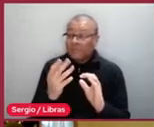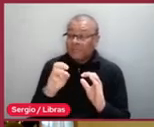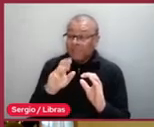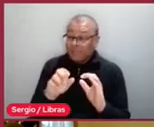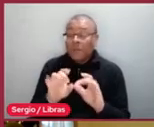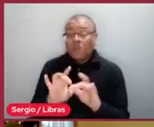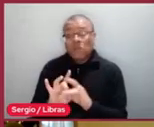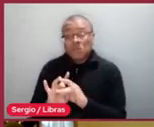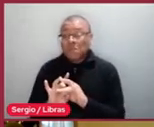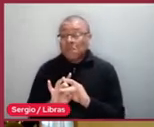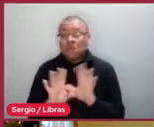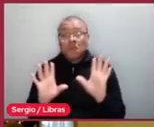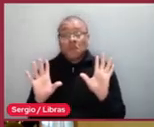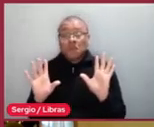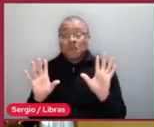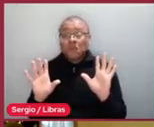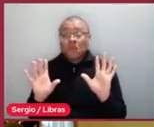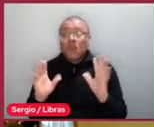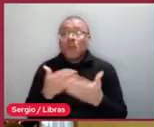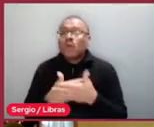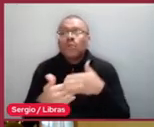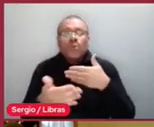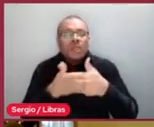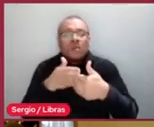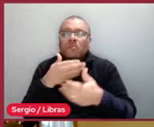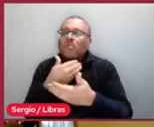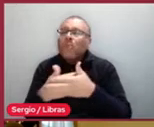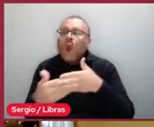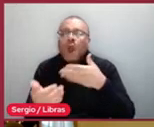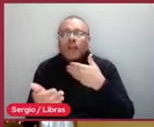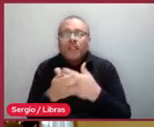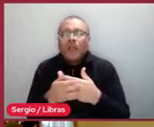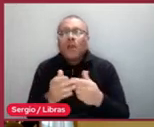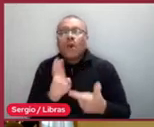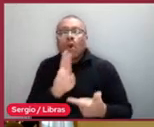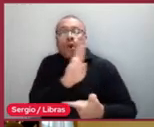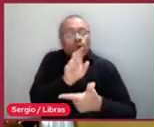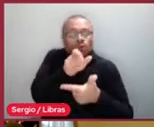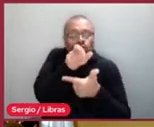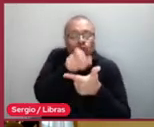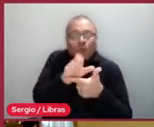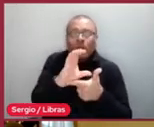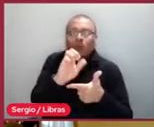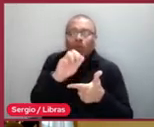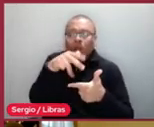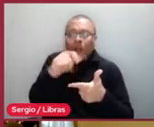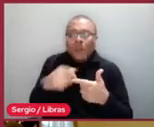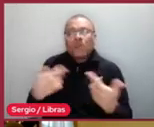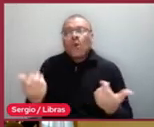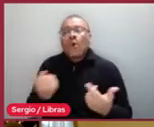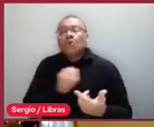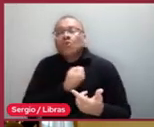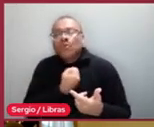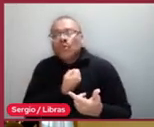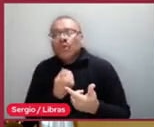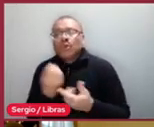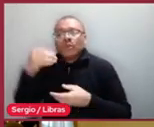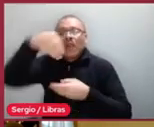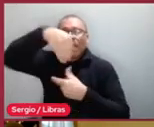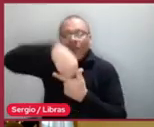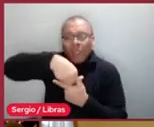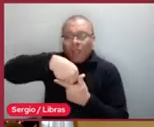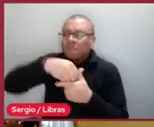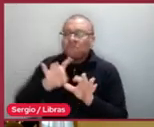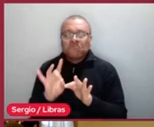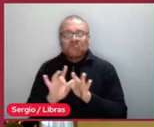free with every field and every value and every, let's say, possible type already for free.